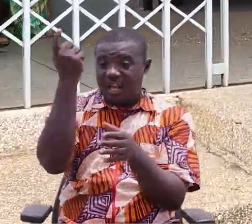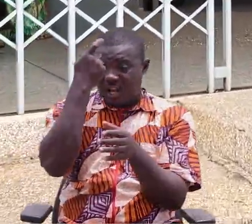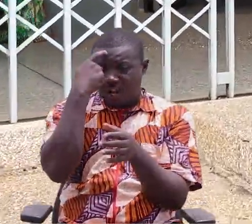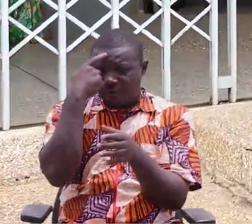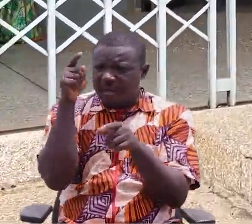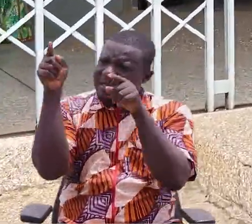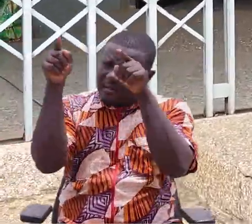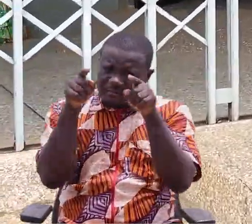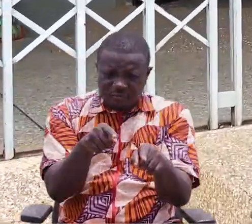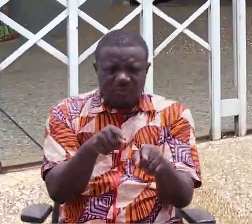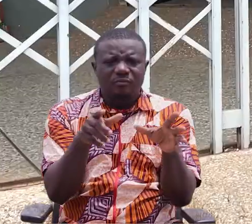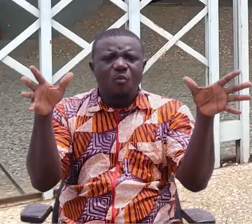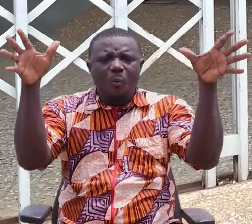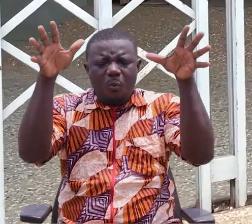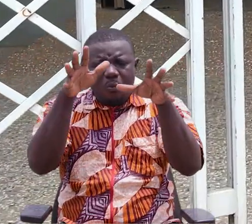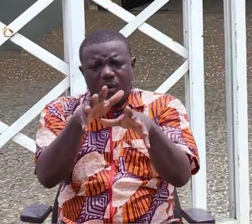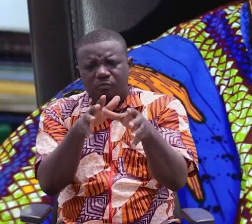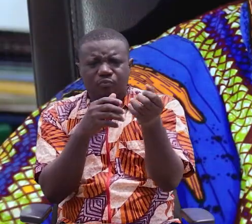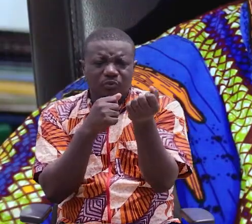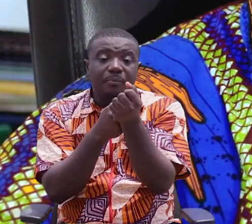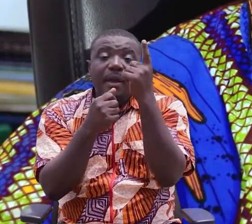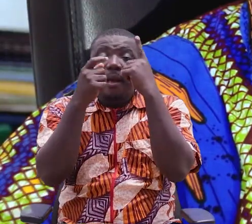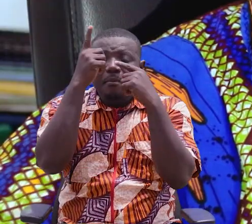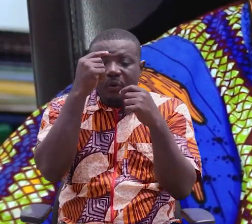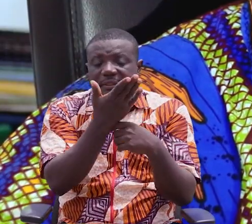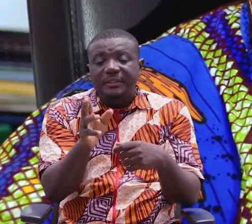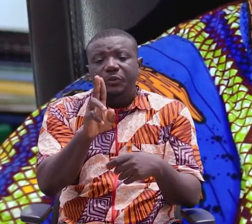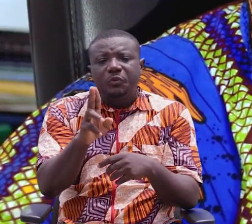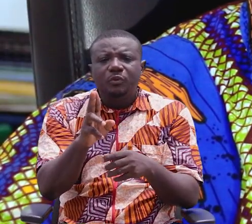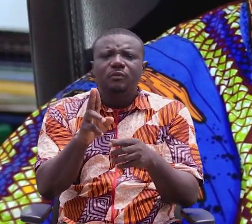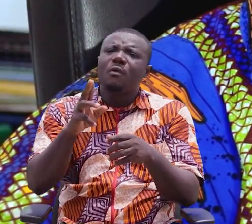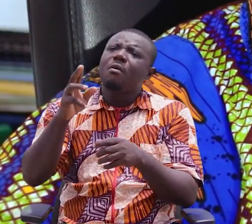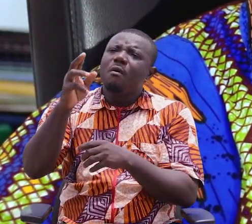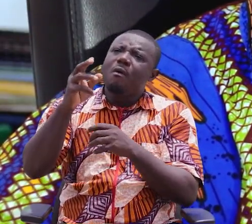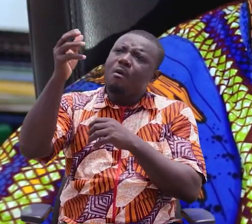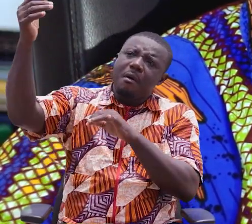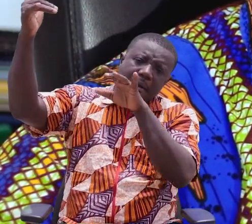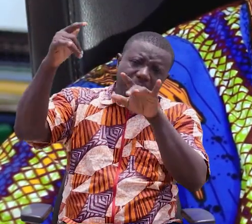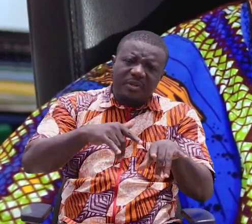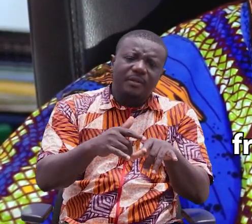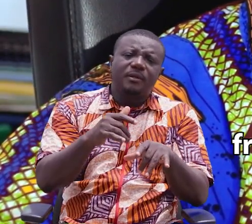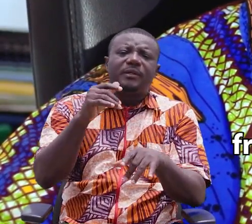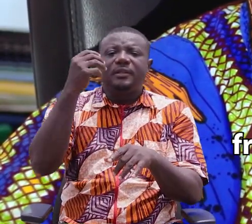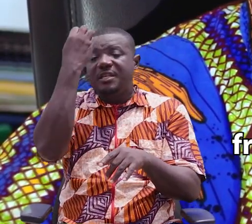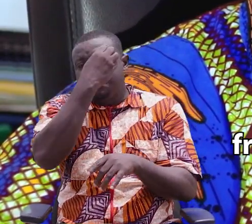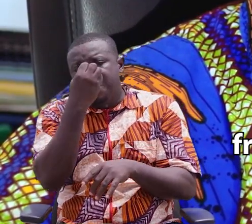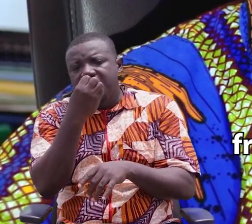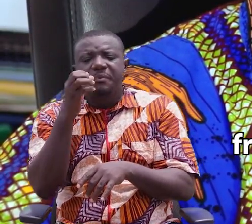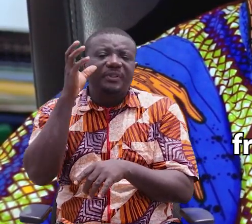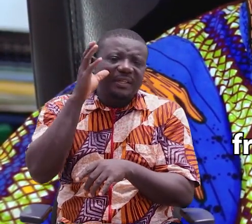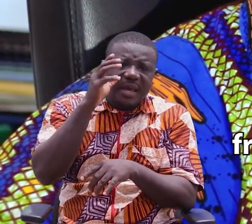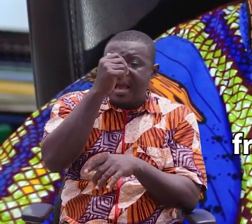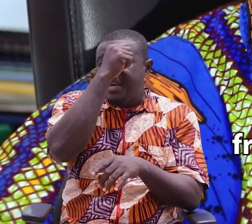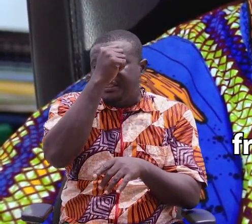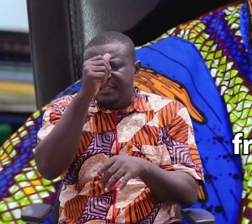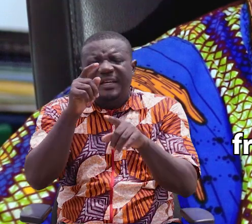interested in it. Currently, all the canes that we use are imported from China, from India, from some parts of